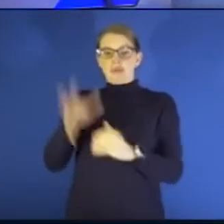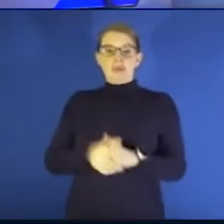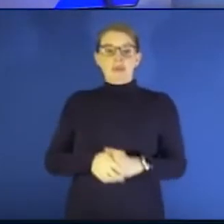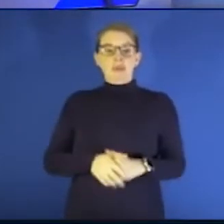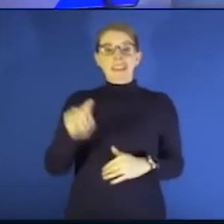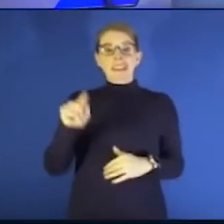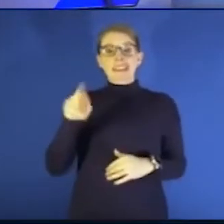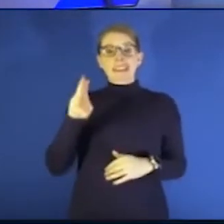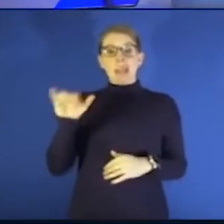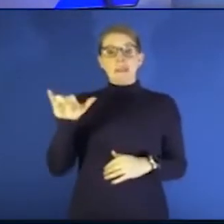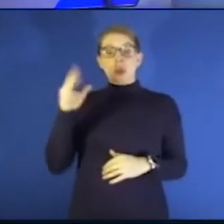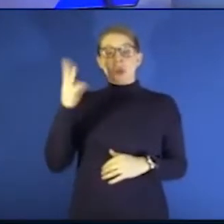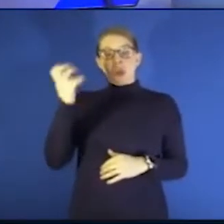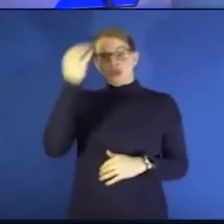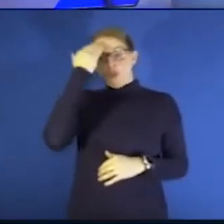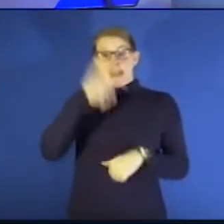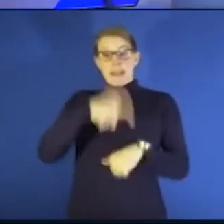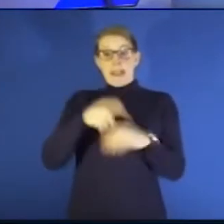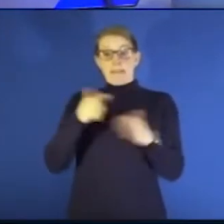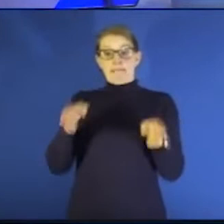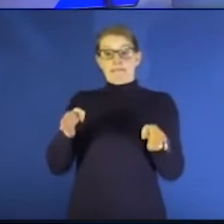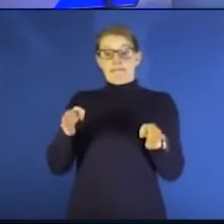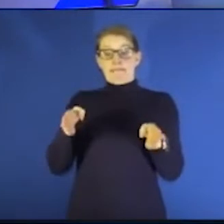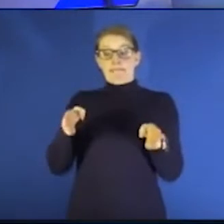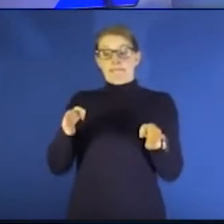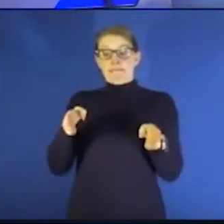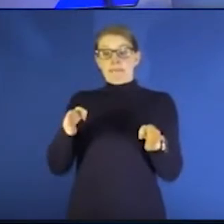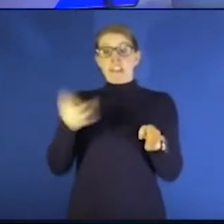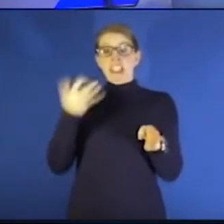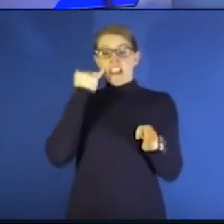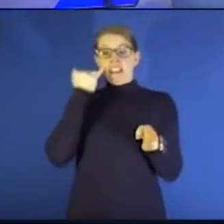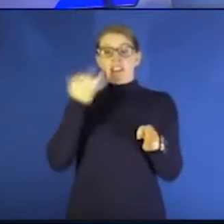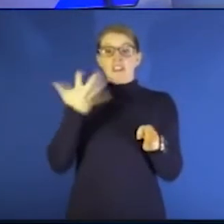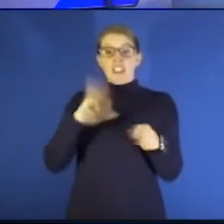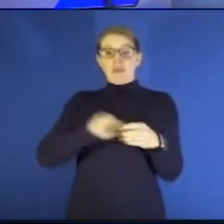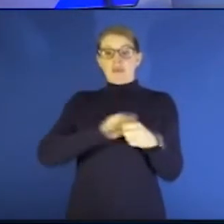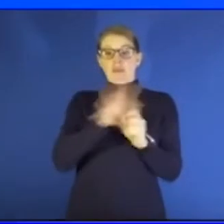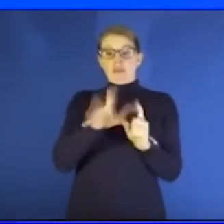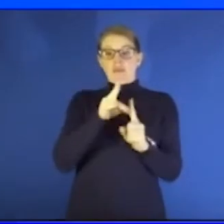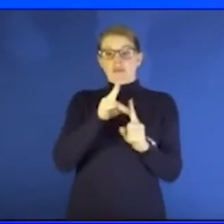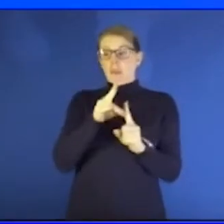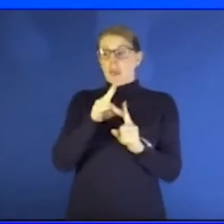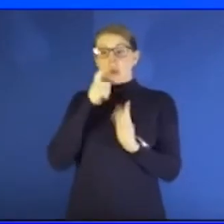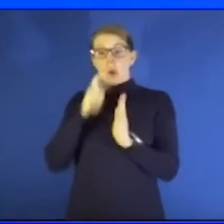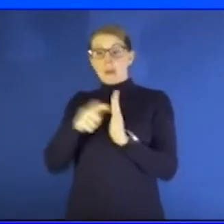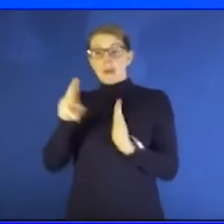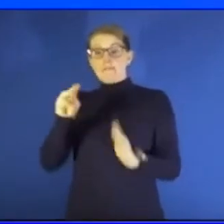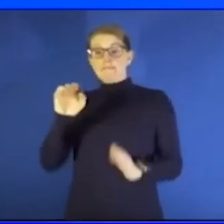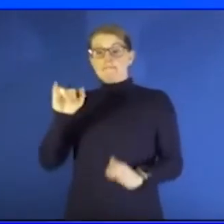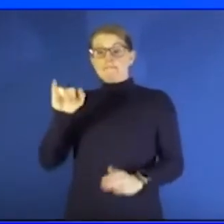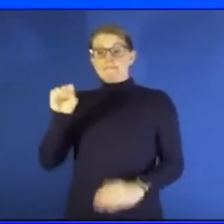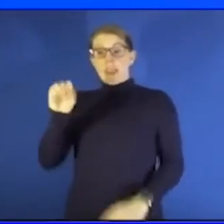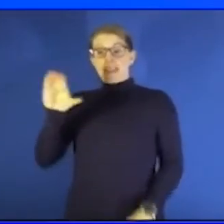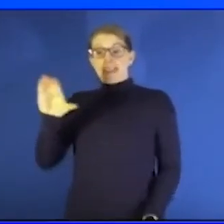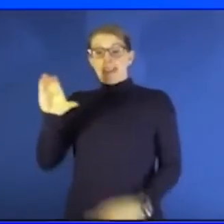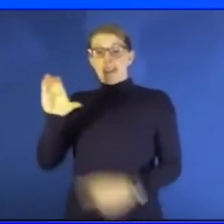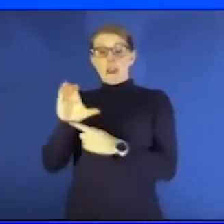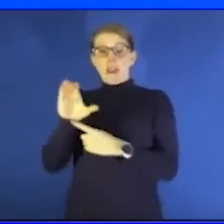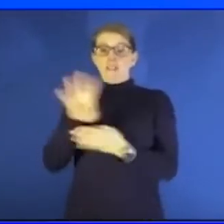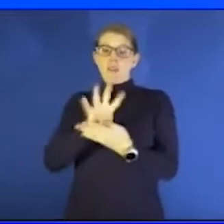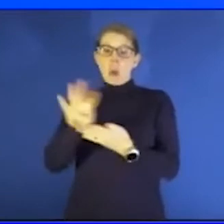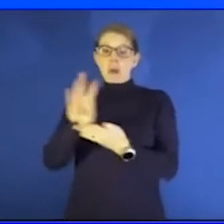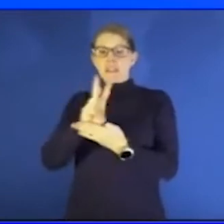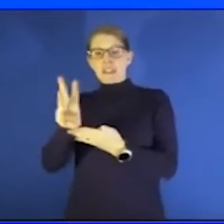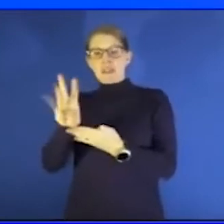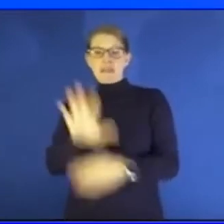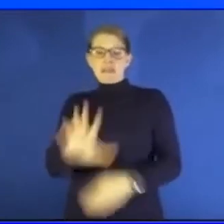COVID that they could see complications of MIS-C? Yeah, that's a great question. The typical time frame is 4 to 6 weeks. It can be as